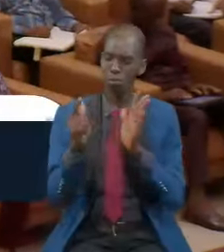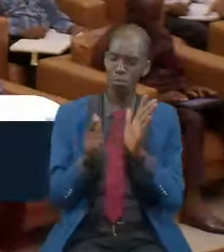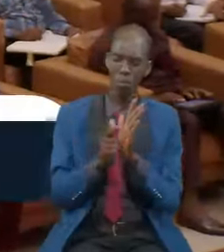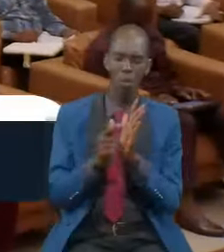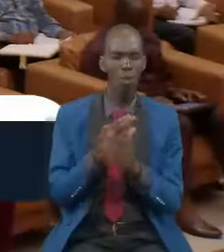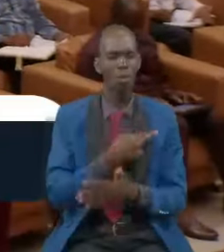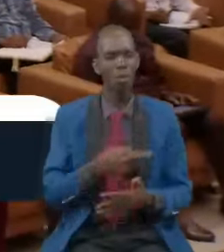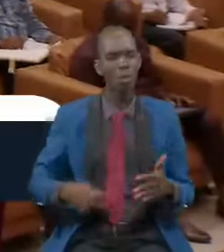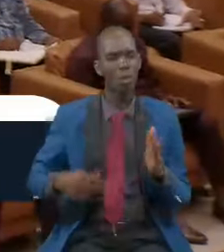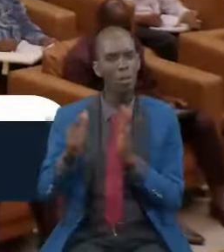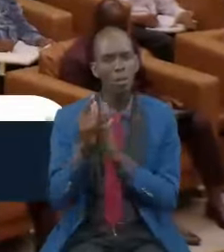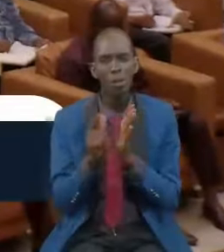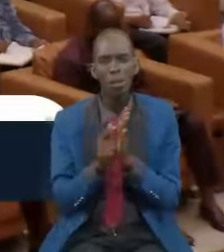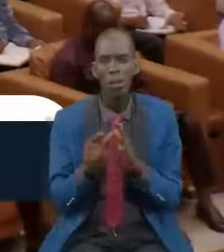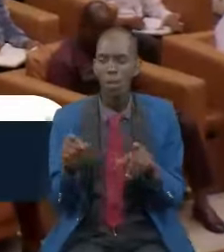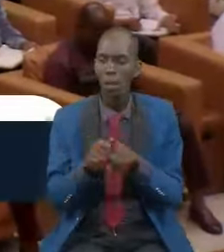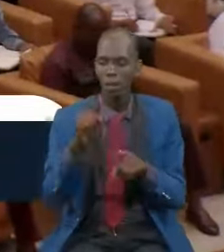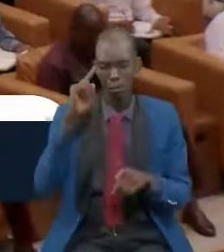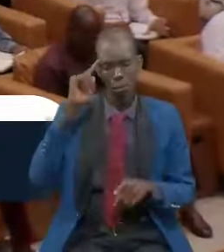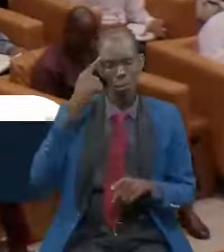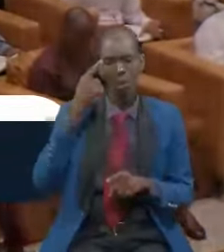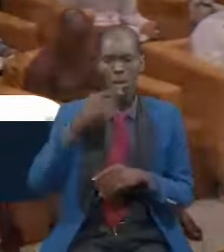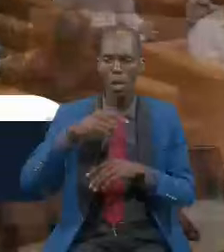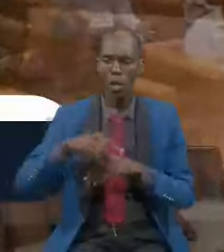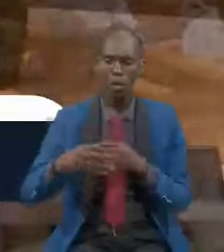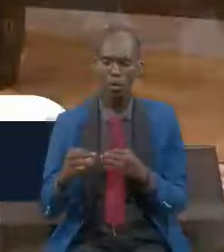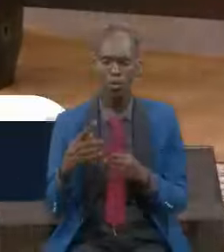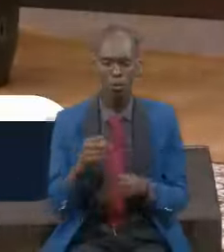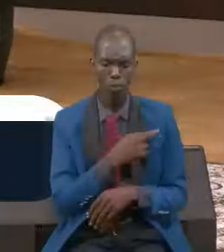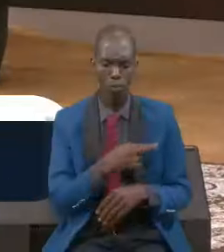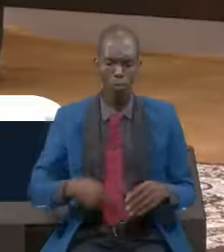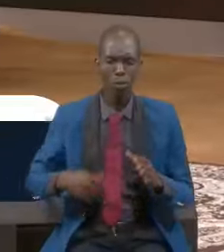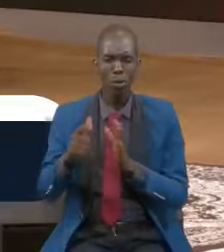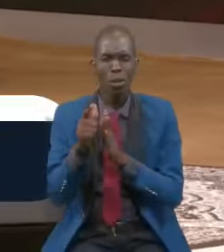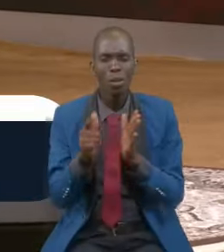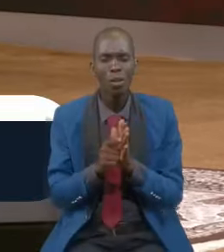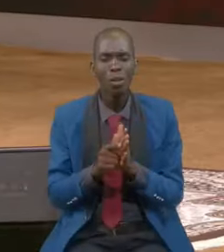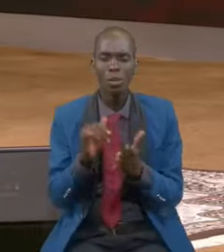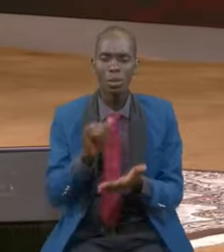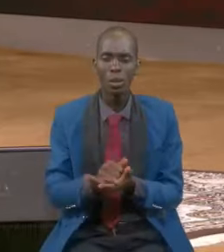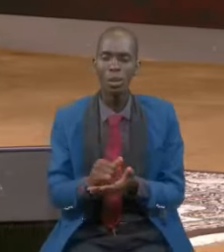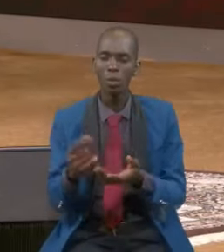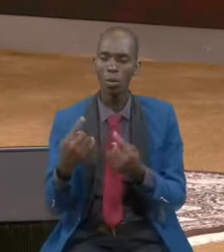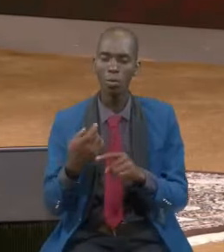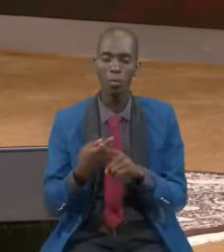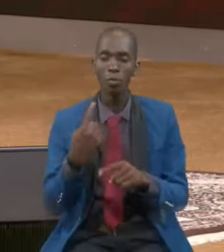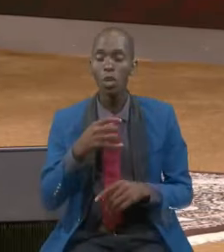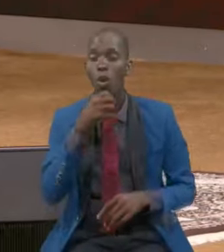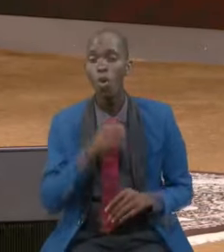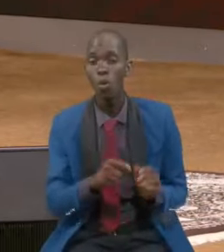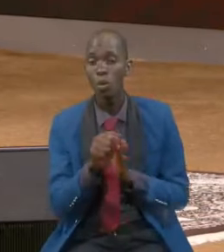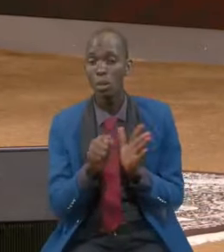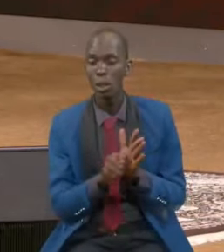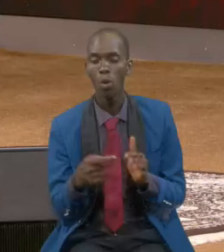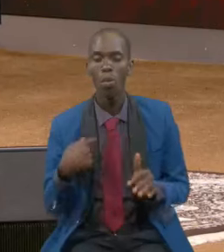law. As you think about the law coming from the Old Testament, there is the ceremonial law.